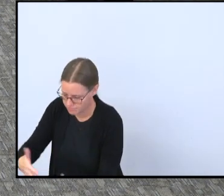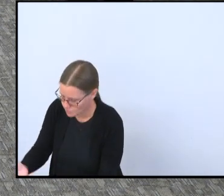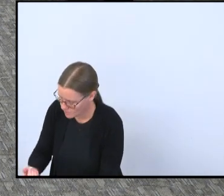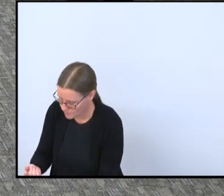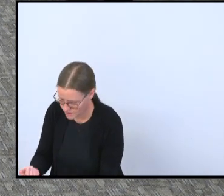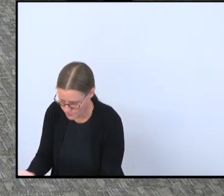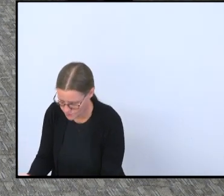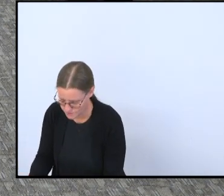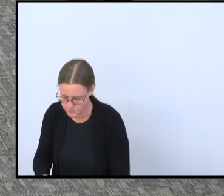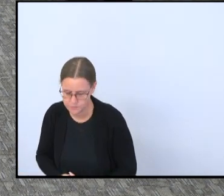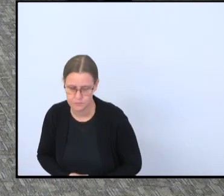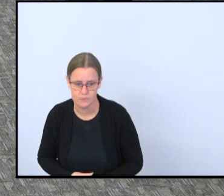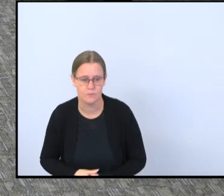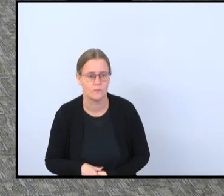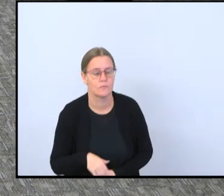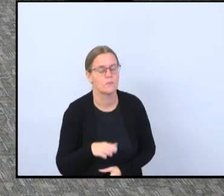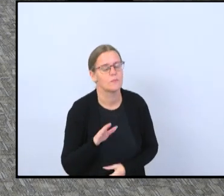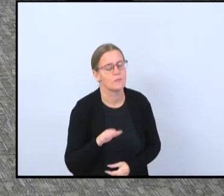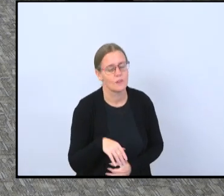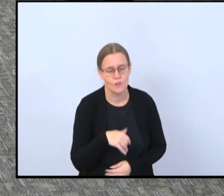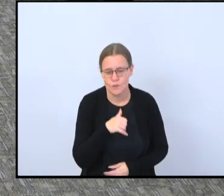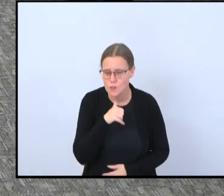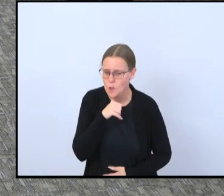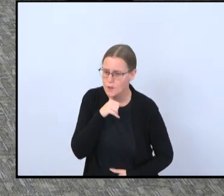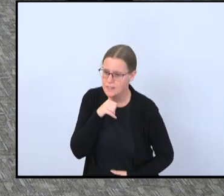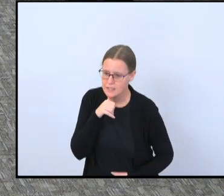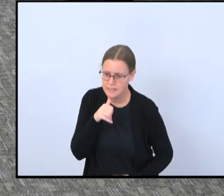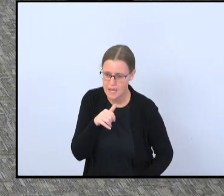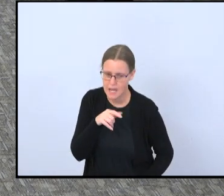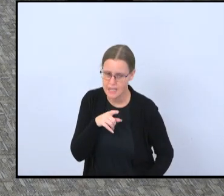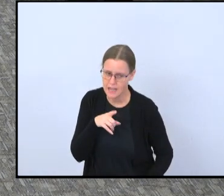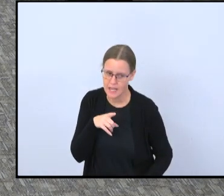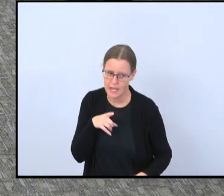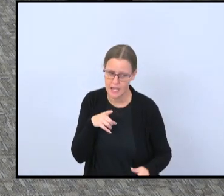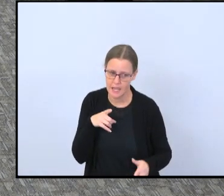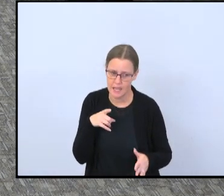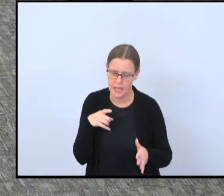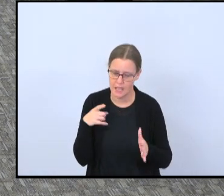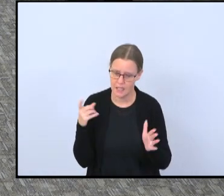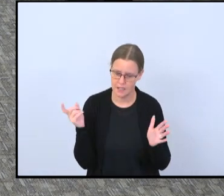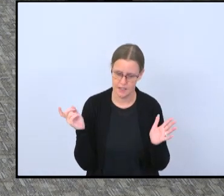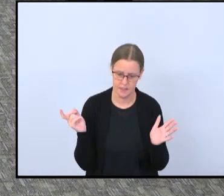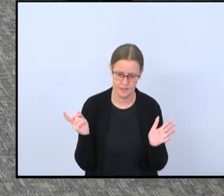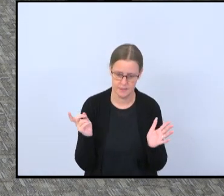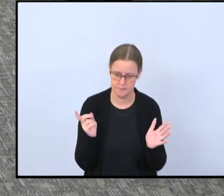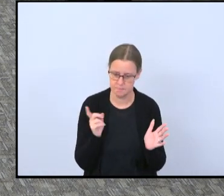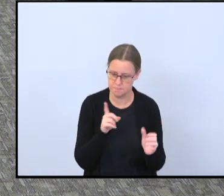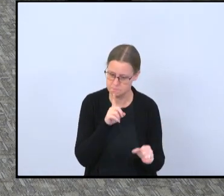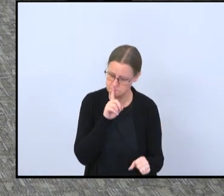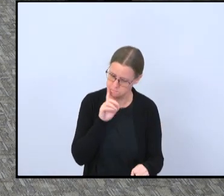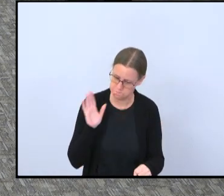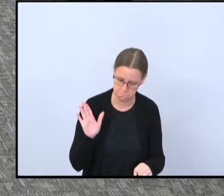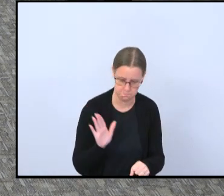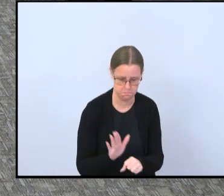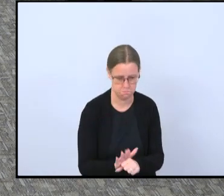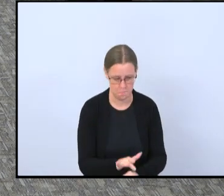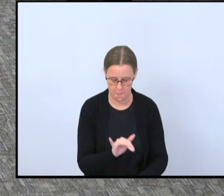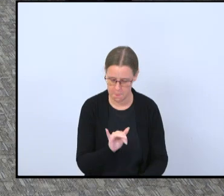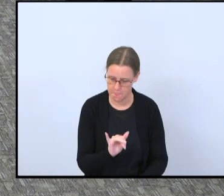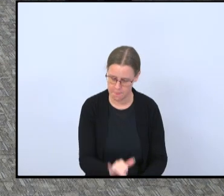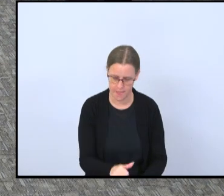not locked in stone for this spreadsheet that you showed per